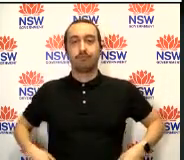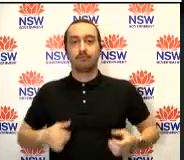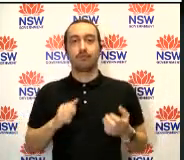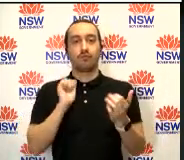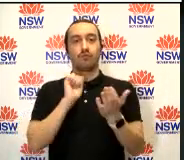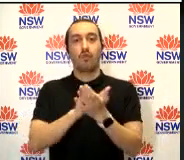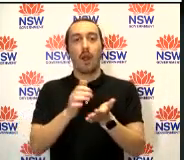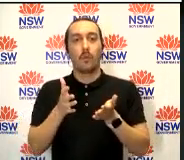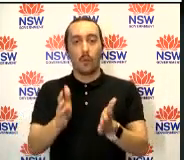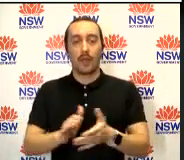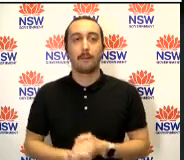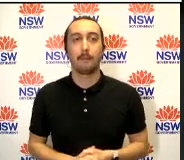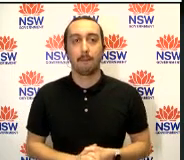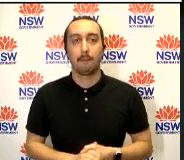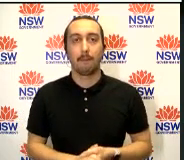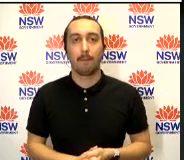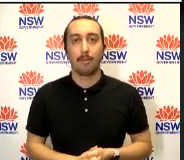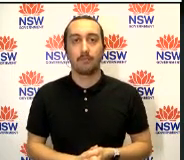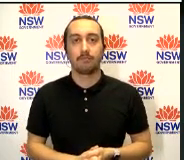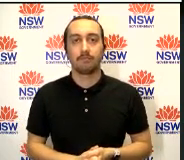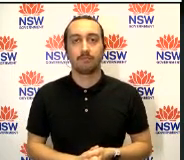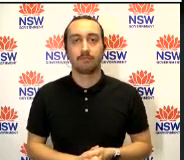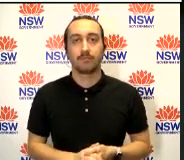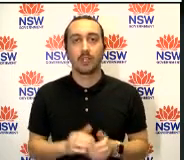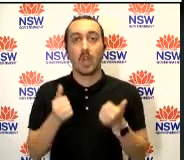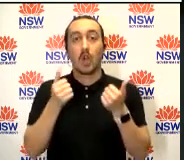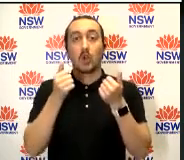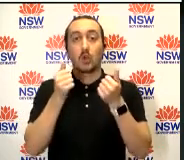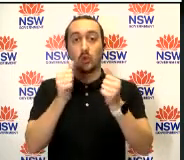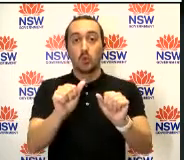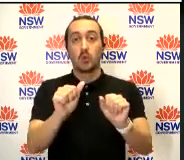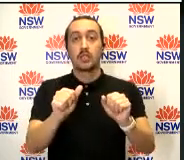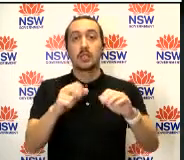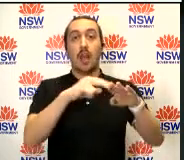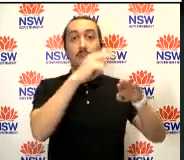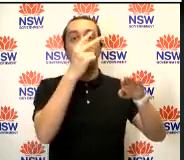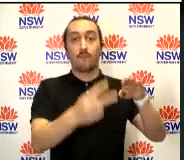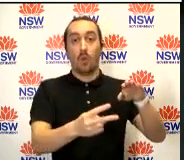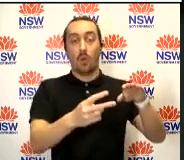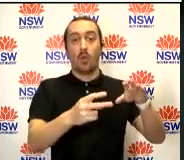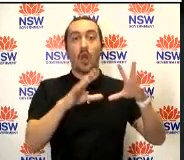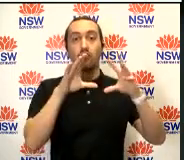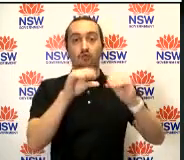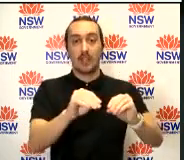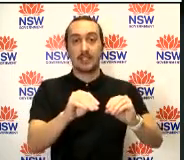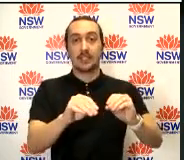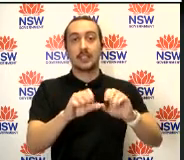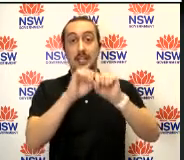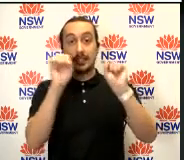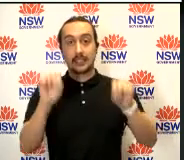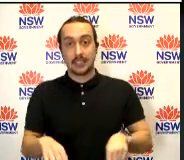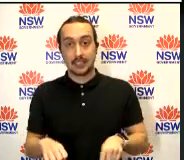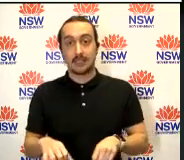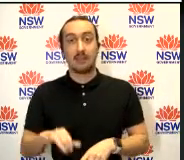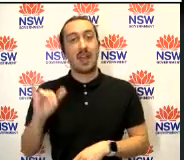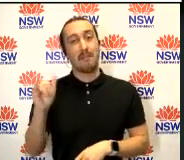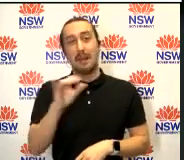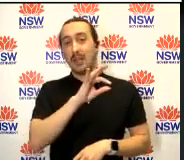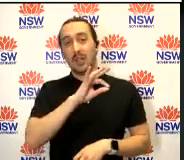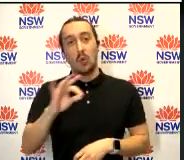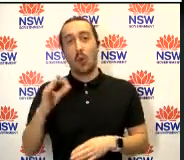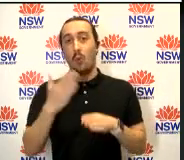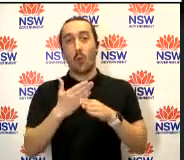Please note, using a fall arrest system on a single-storey residential home does not necessarily offer protection, as the roof height will not